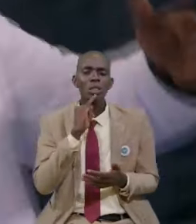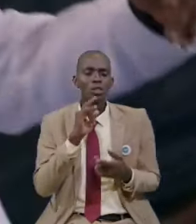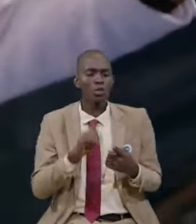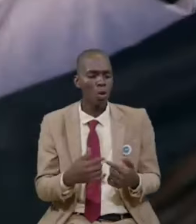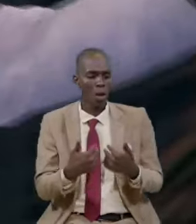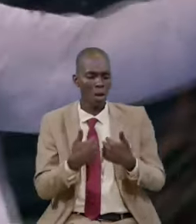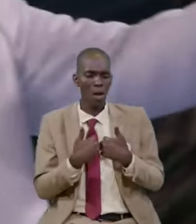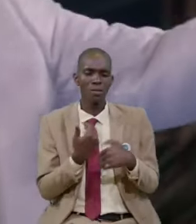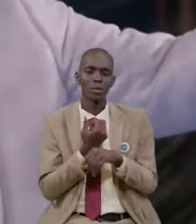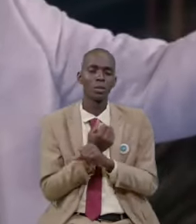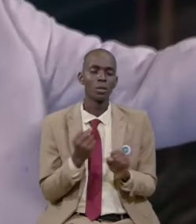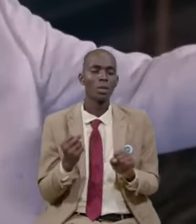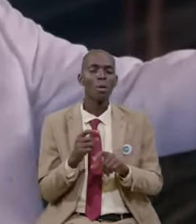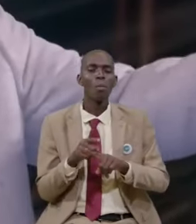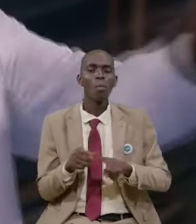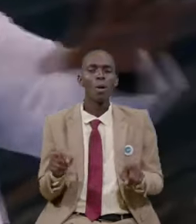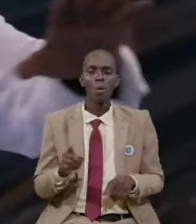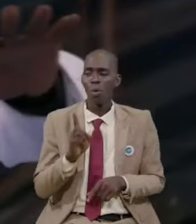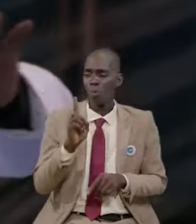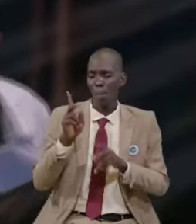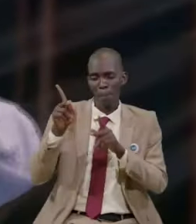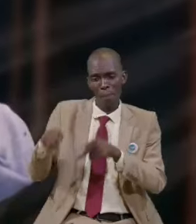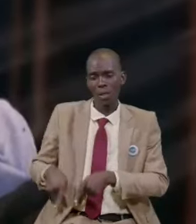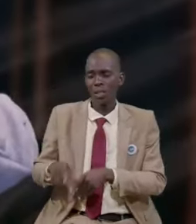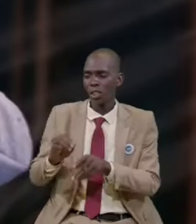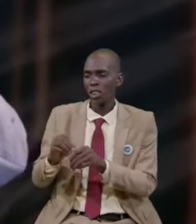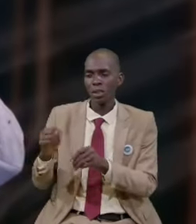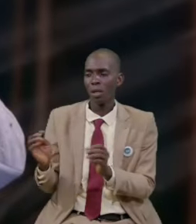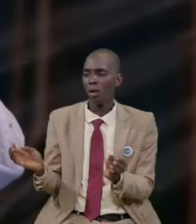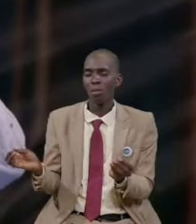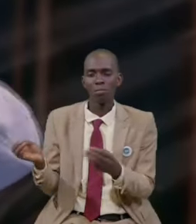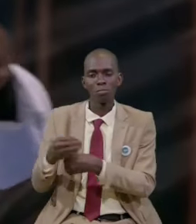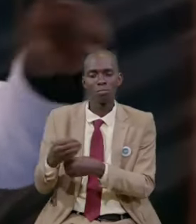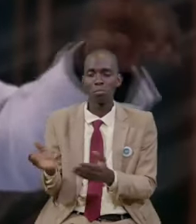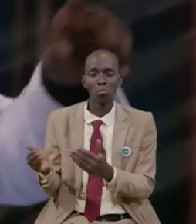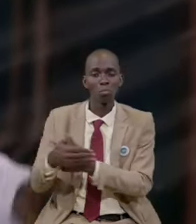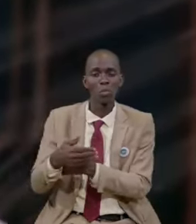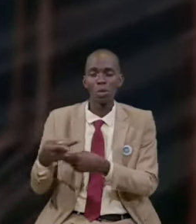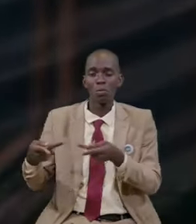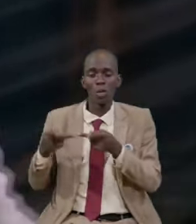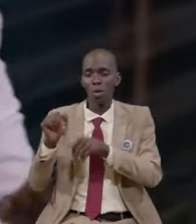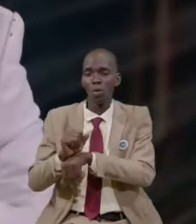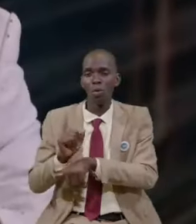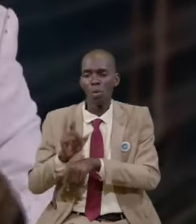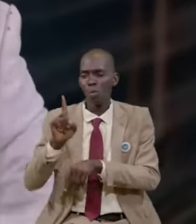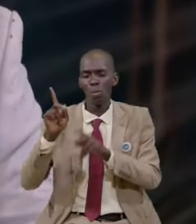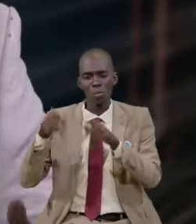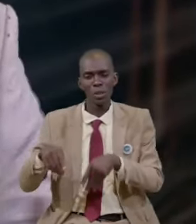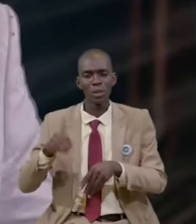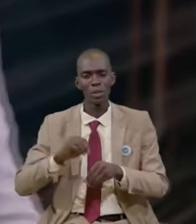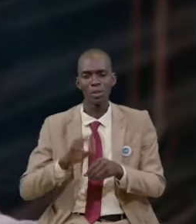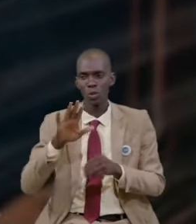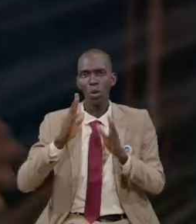one man in the office, one man in your community, one man face me, I face your